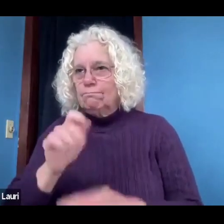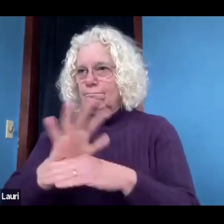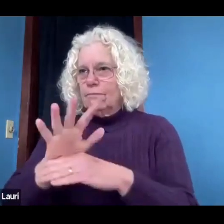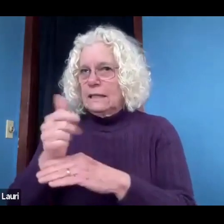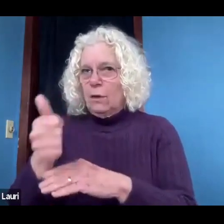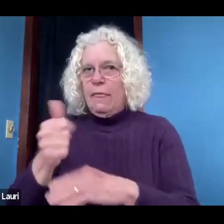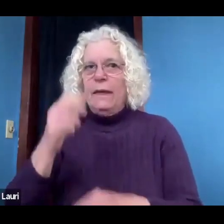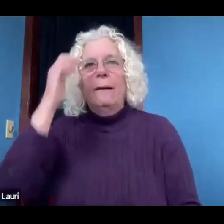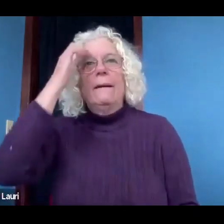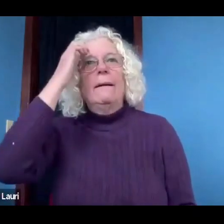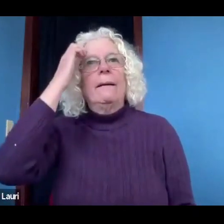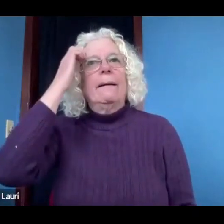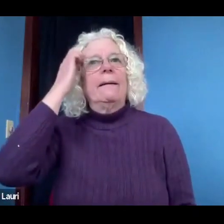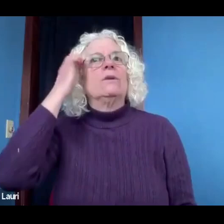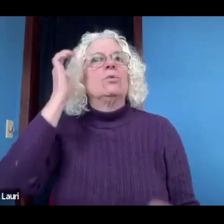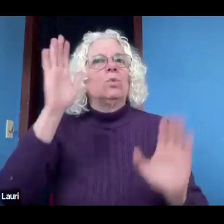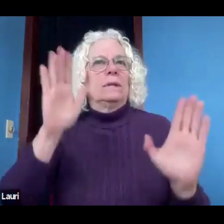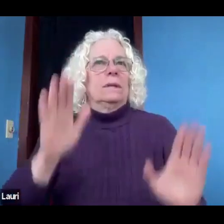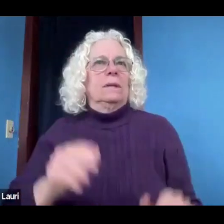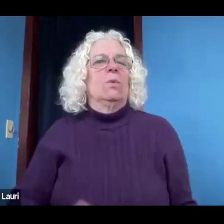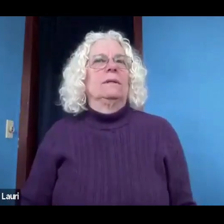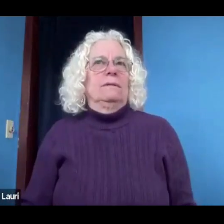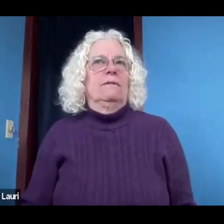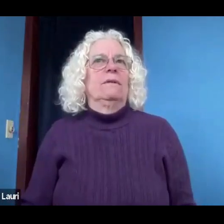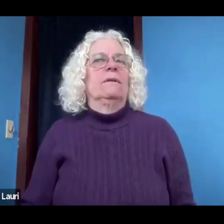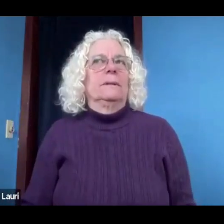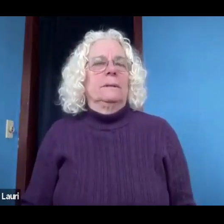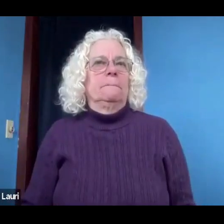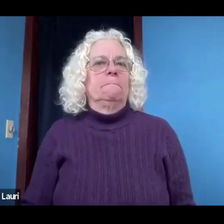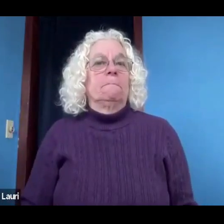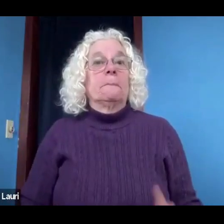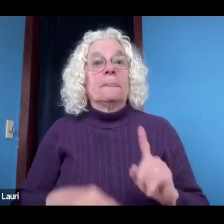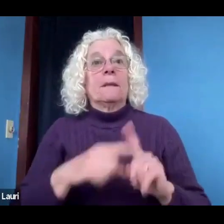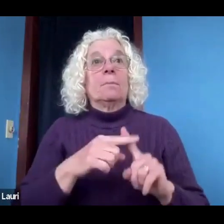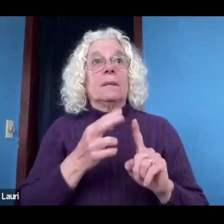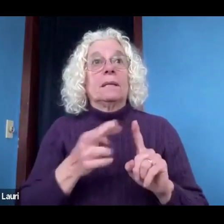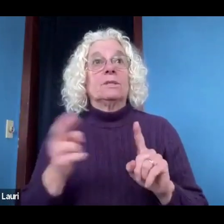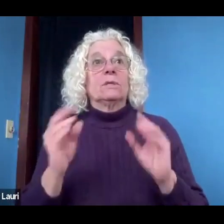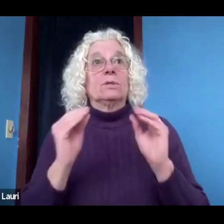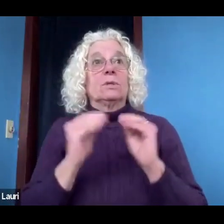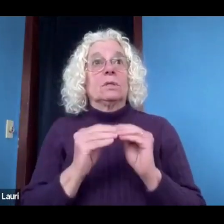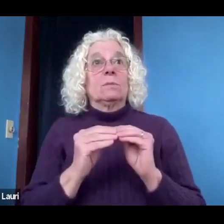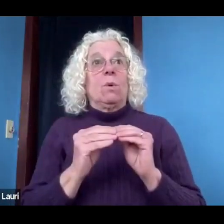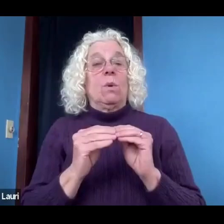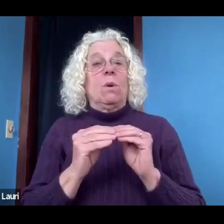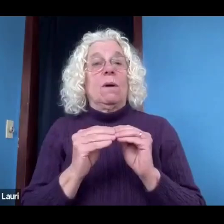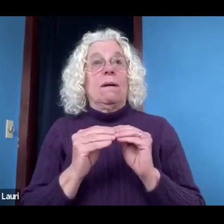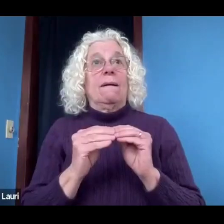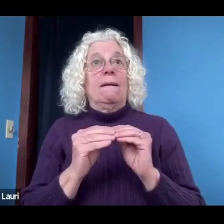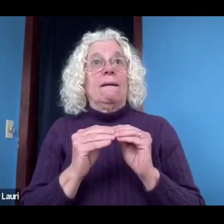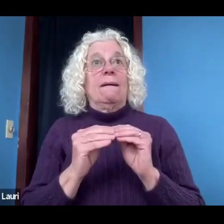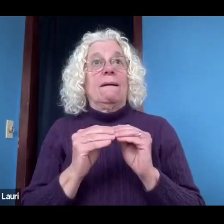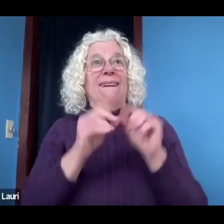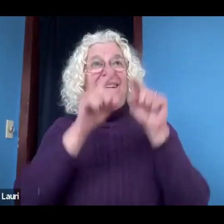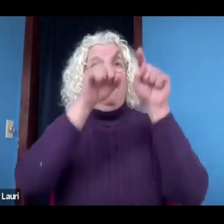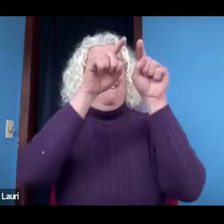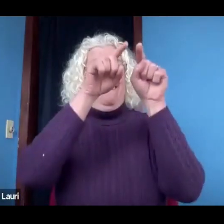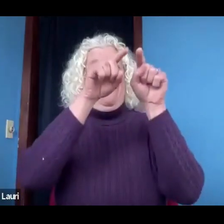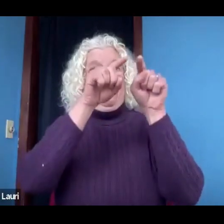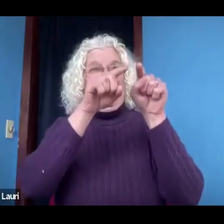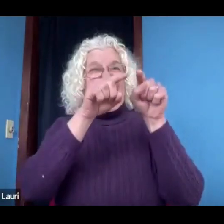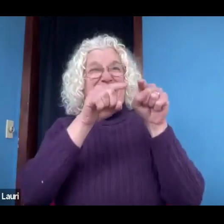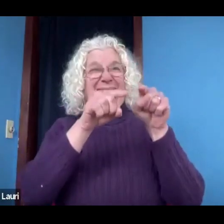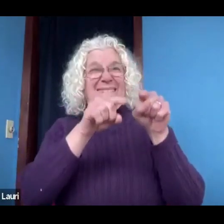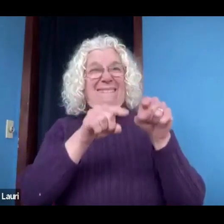well, but it's a great website. Other resources, next slide, we have, and the next slide is some of the